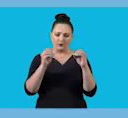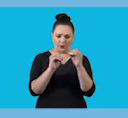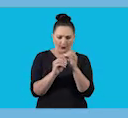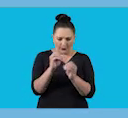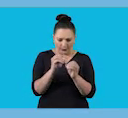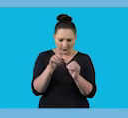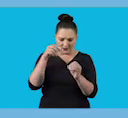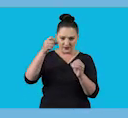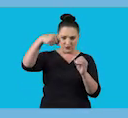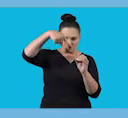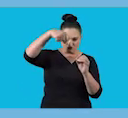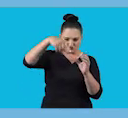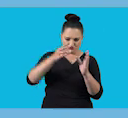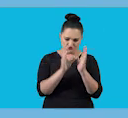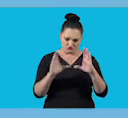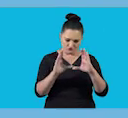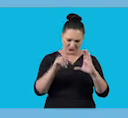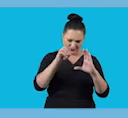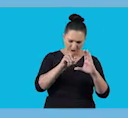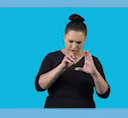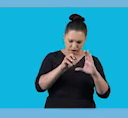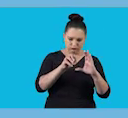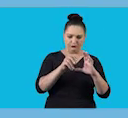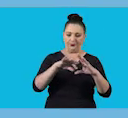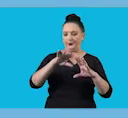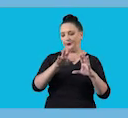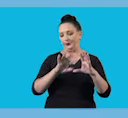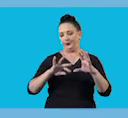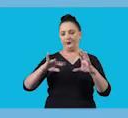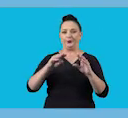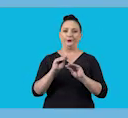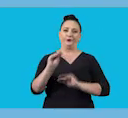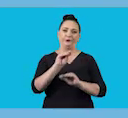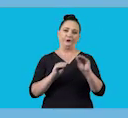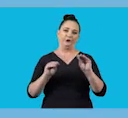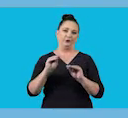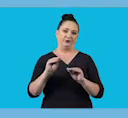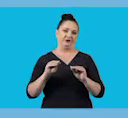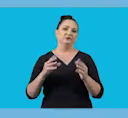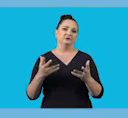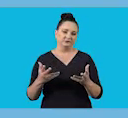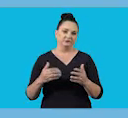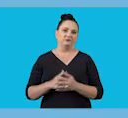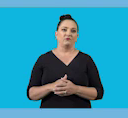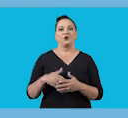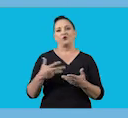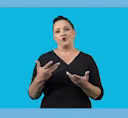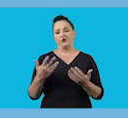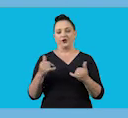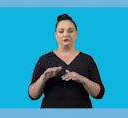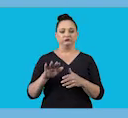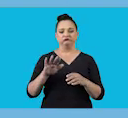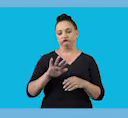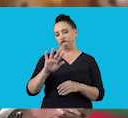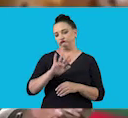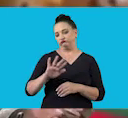Diffusion is a process in which particles move from a highly concentrated area to a low concentrated area until equilibrium is reached,